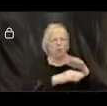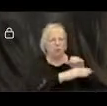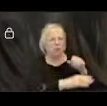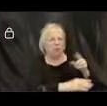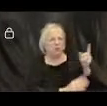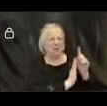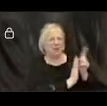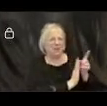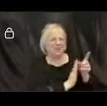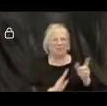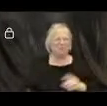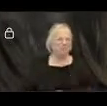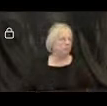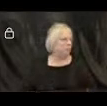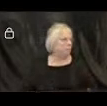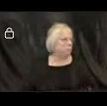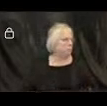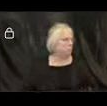minute.